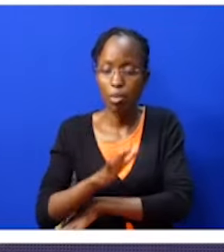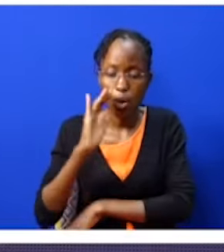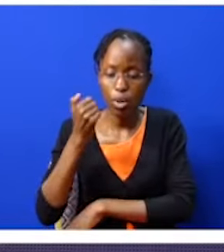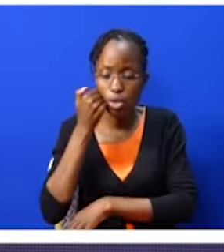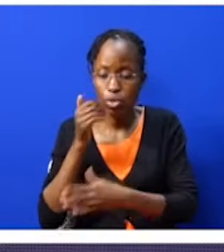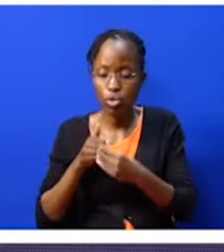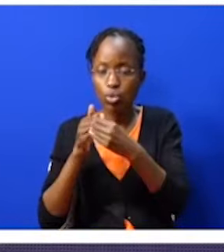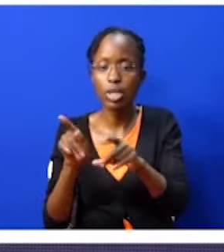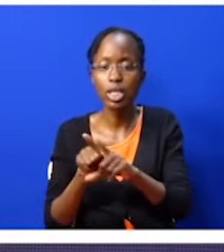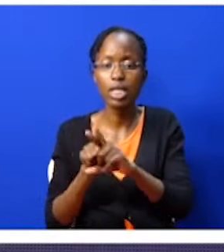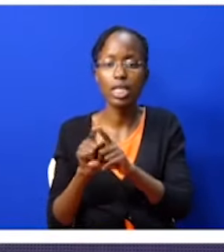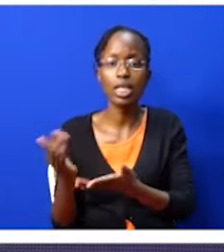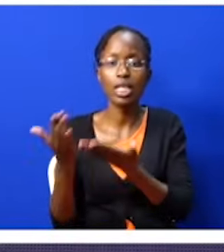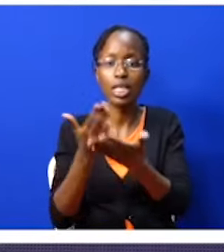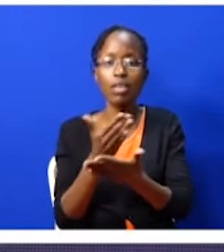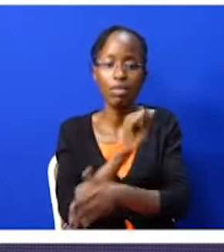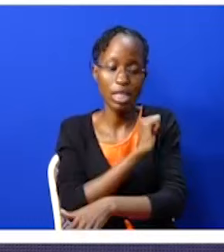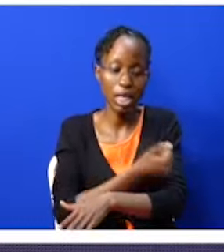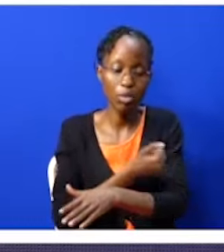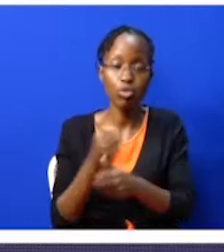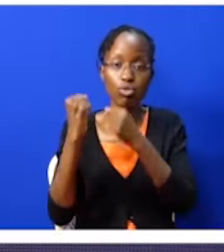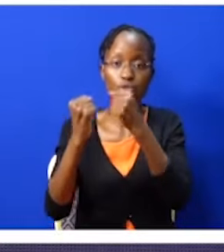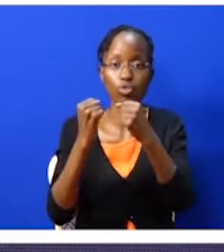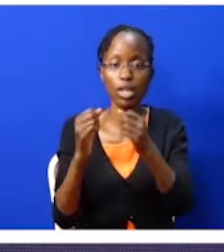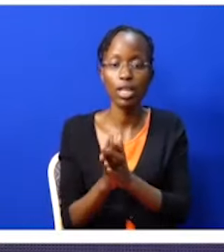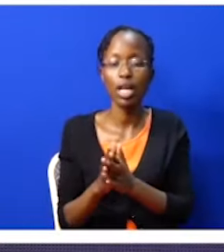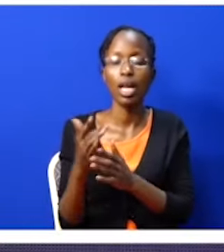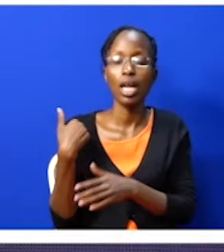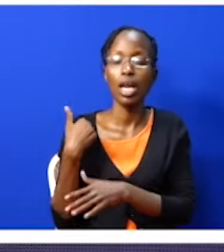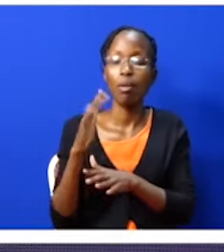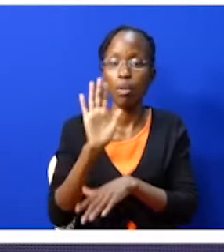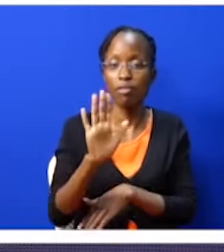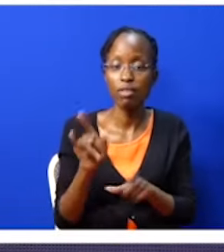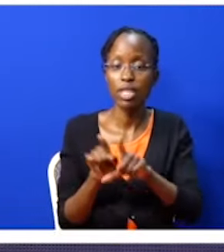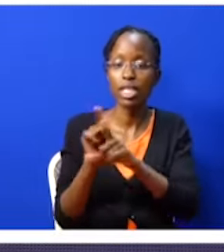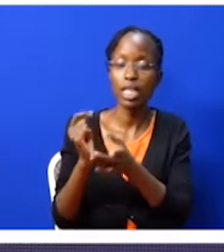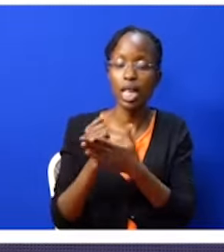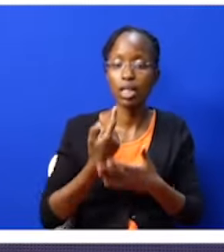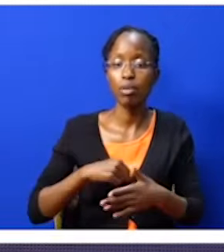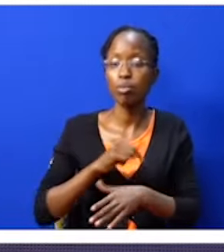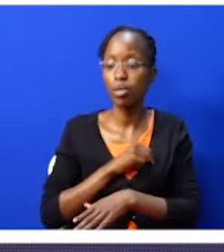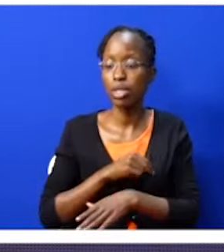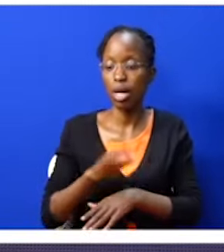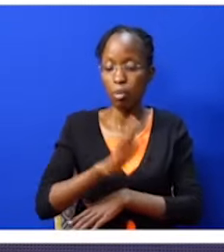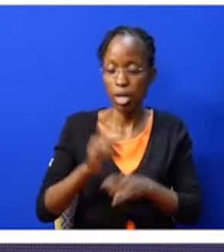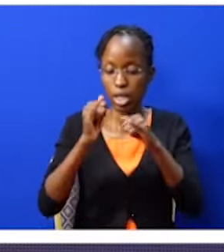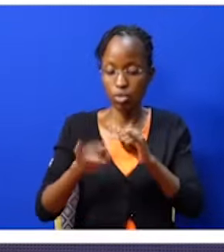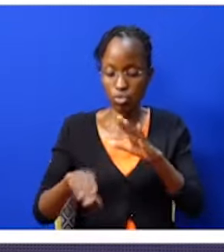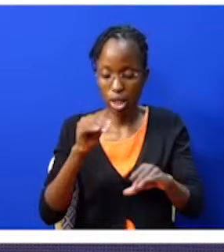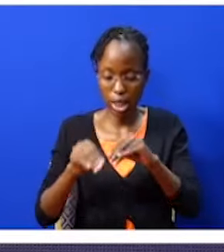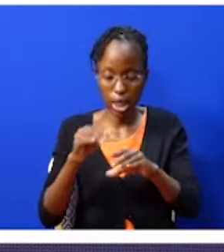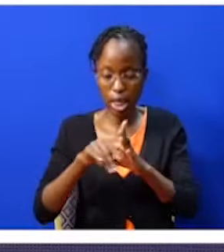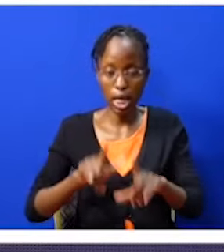and Samson with great strength. Number five, he helps us take new territories in our